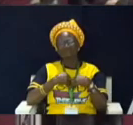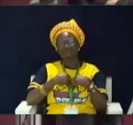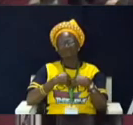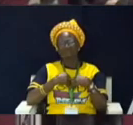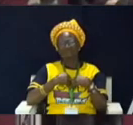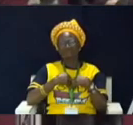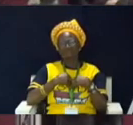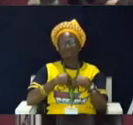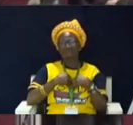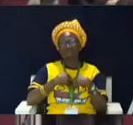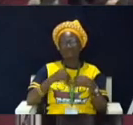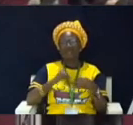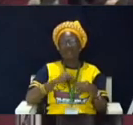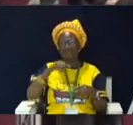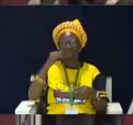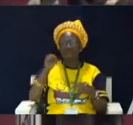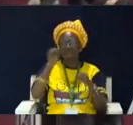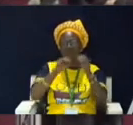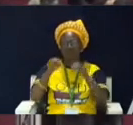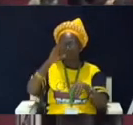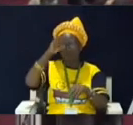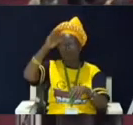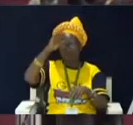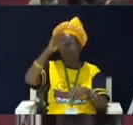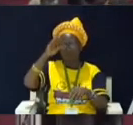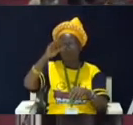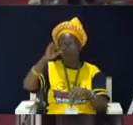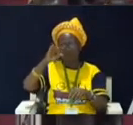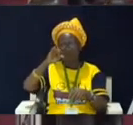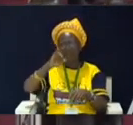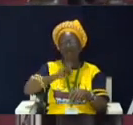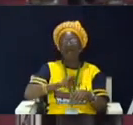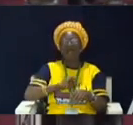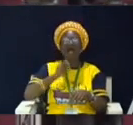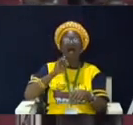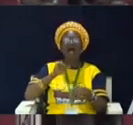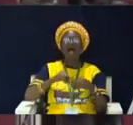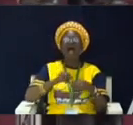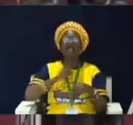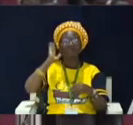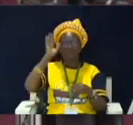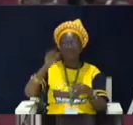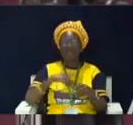I said, "Oh boy, how right you are."